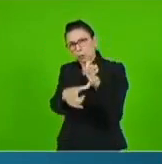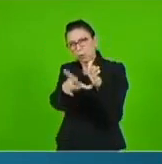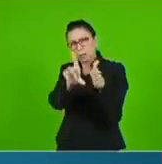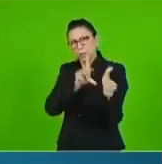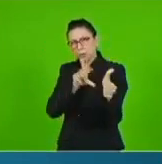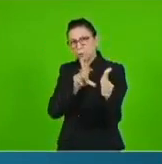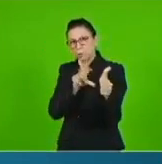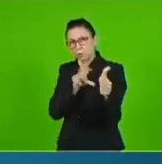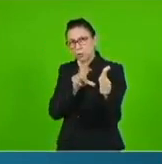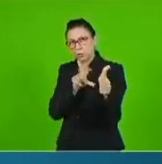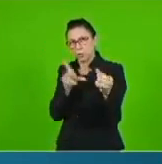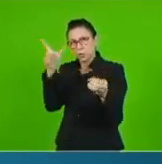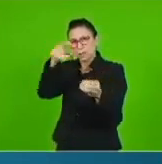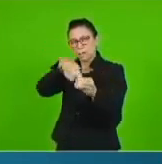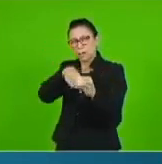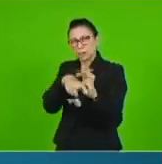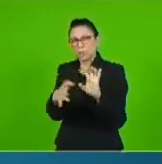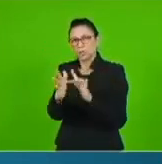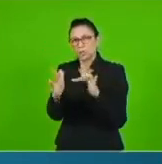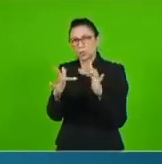moon is going to turn into blood